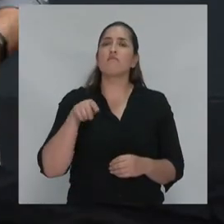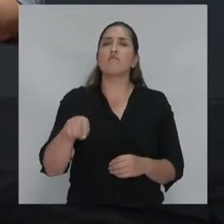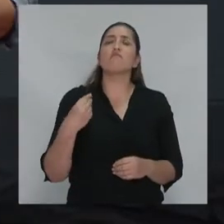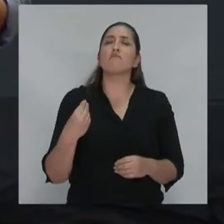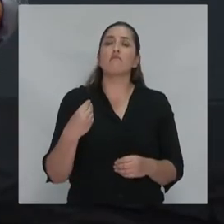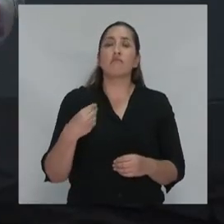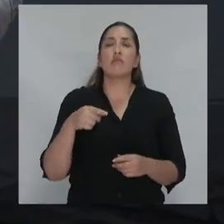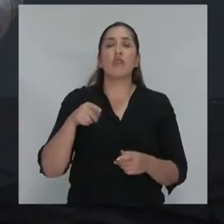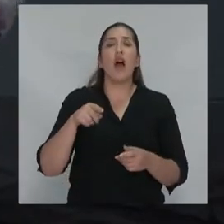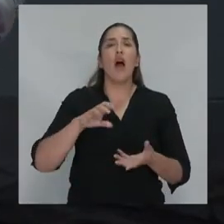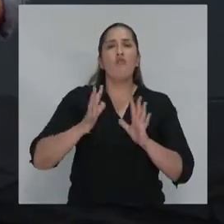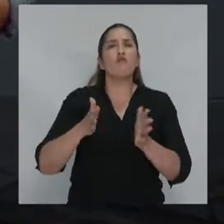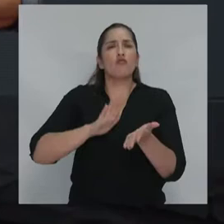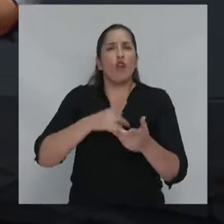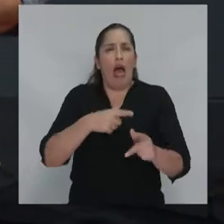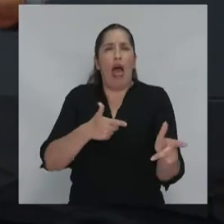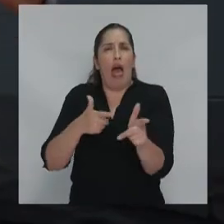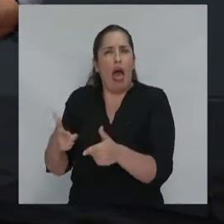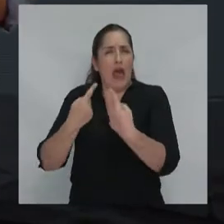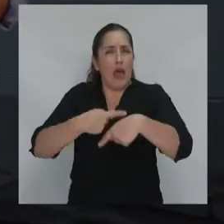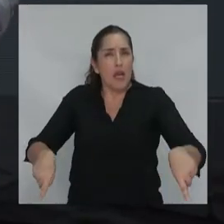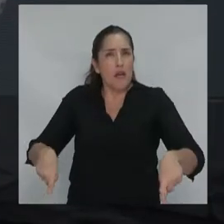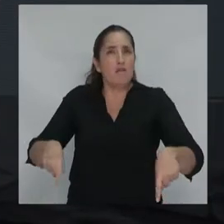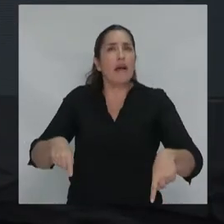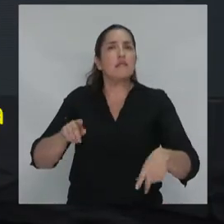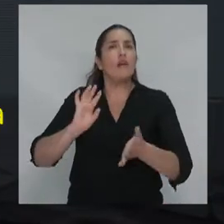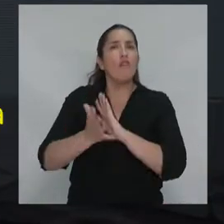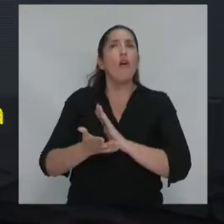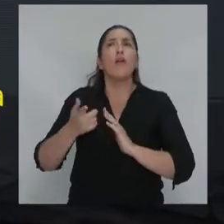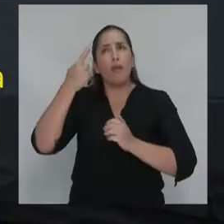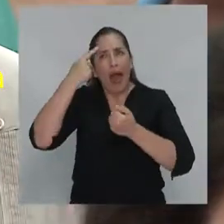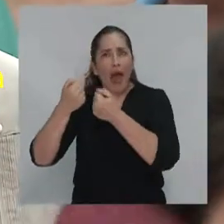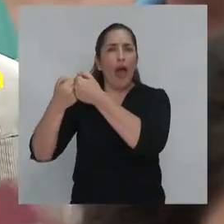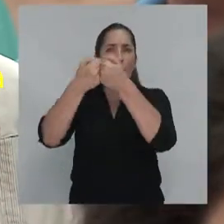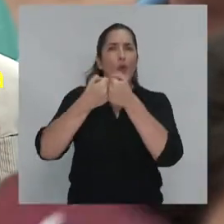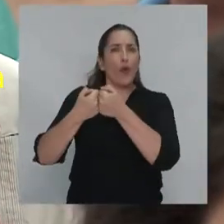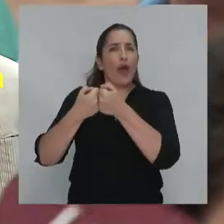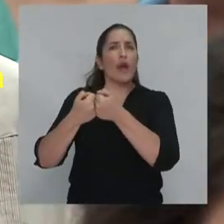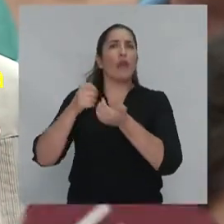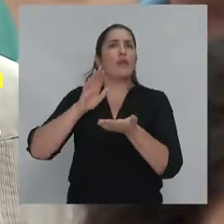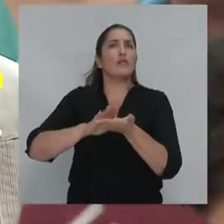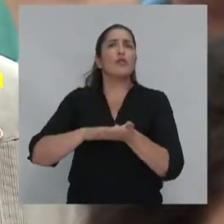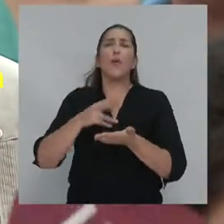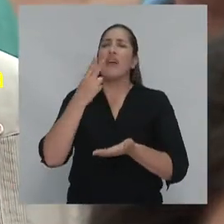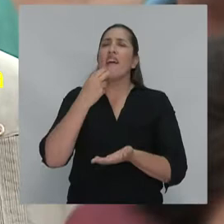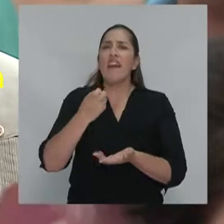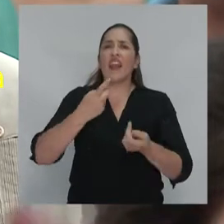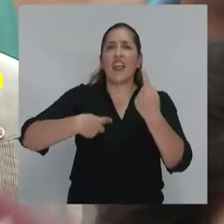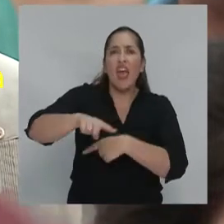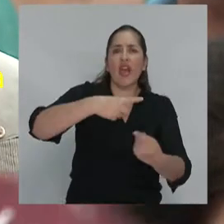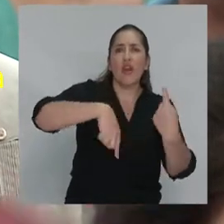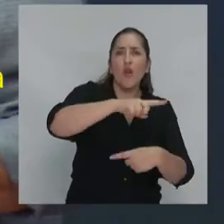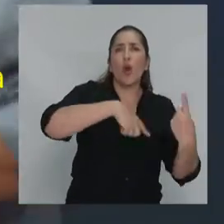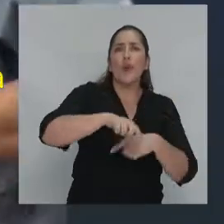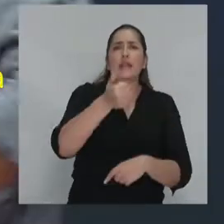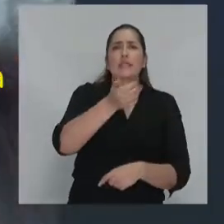Green New Deal where we can imagine and have 100% renewable energy instead of a president and many of